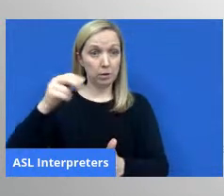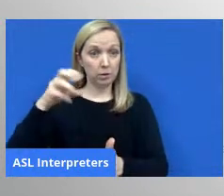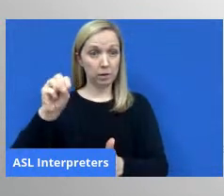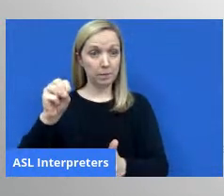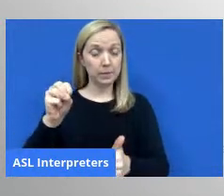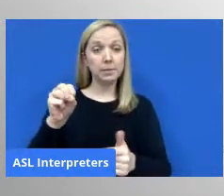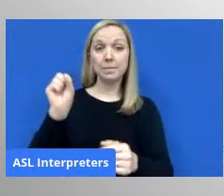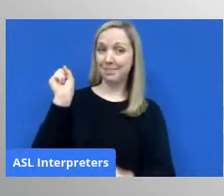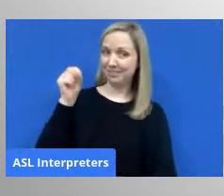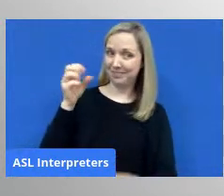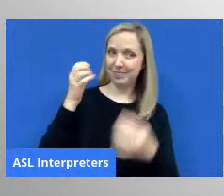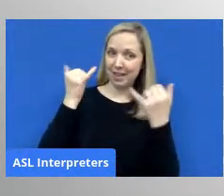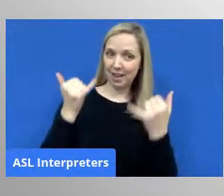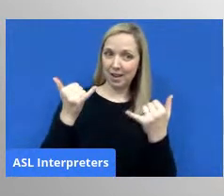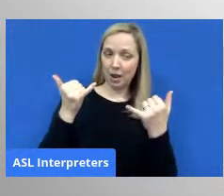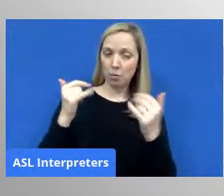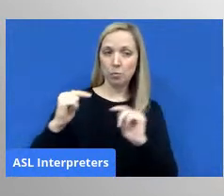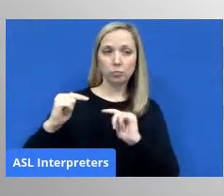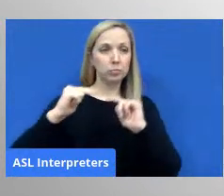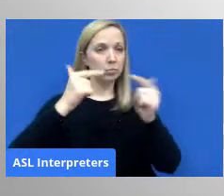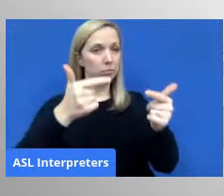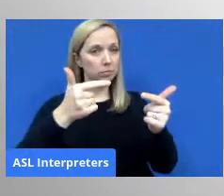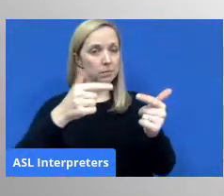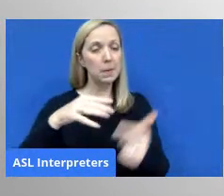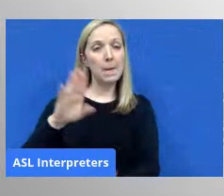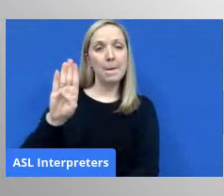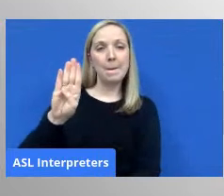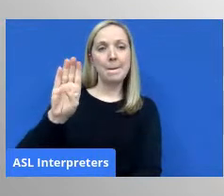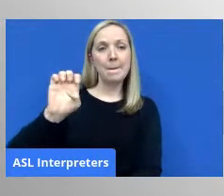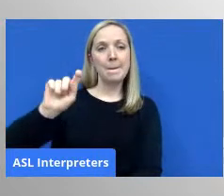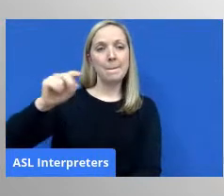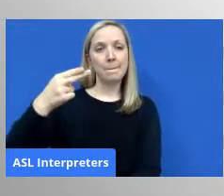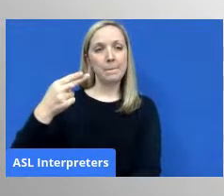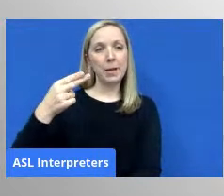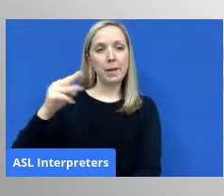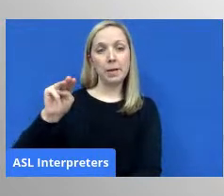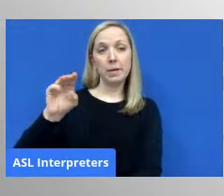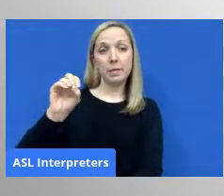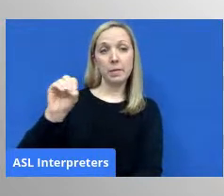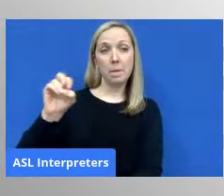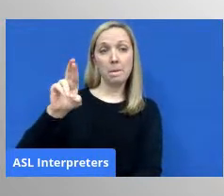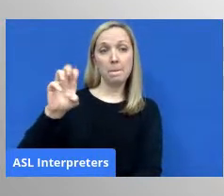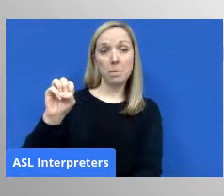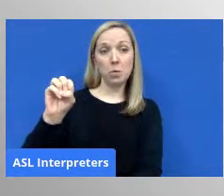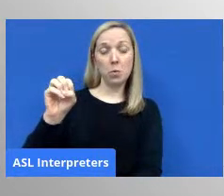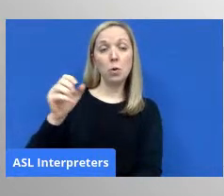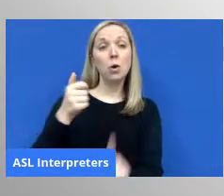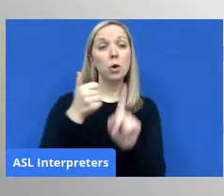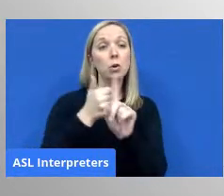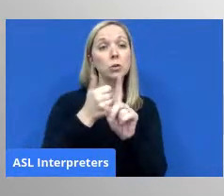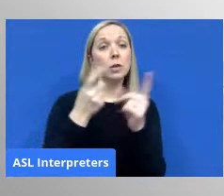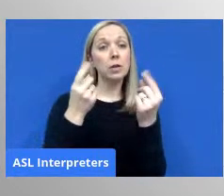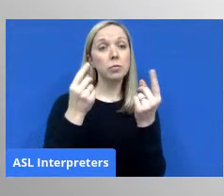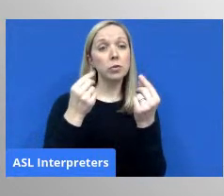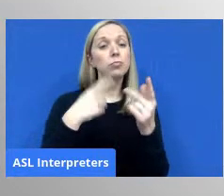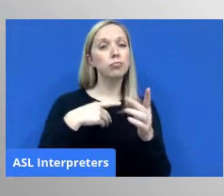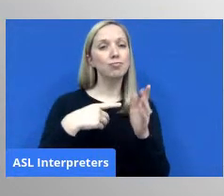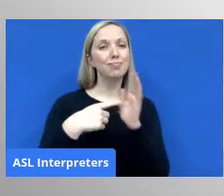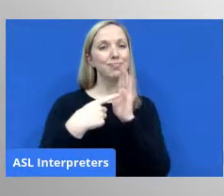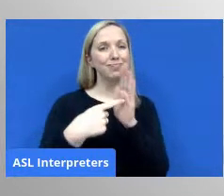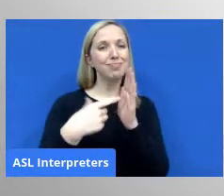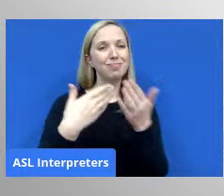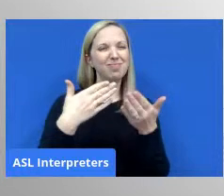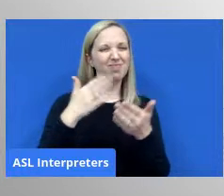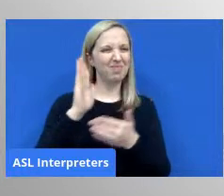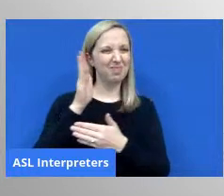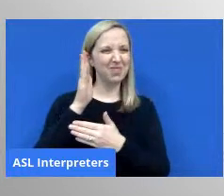I will turn it over to Ms. Beth Moore, and she will present the majority of our recognitions for tonight. And